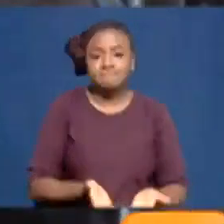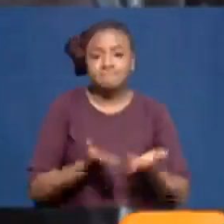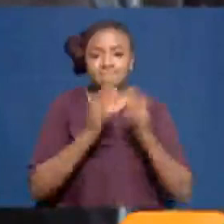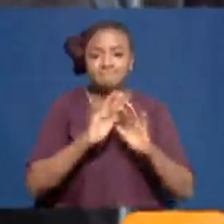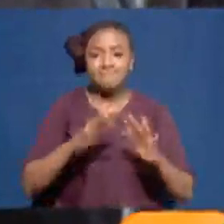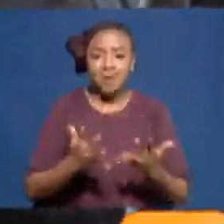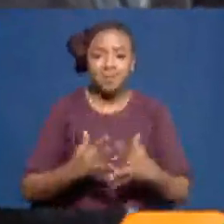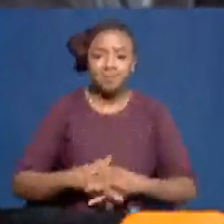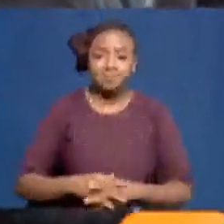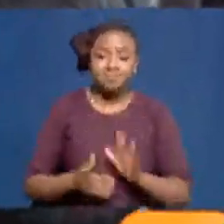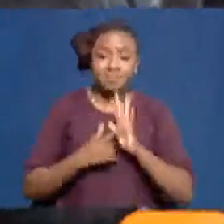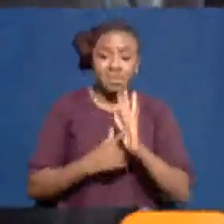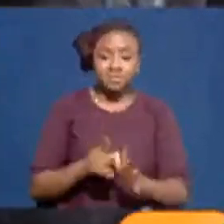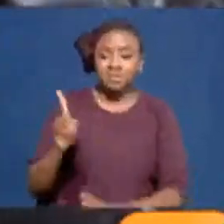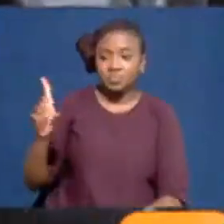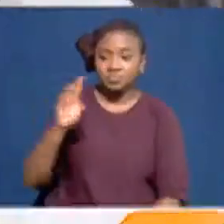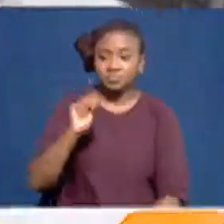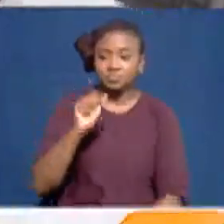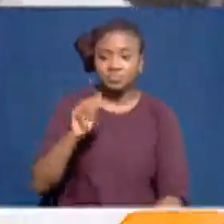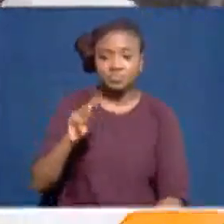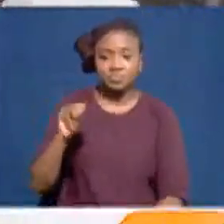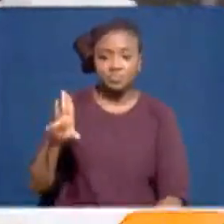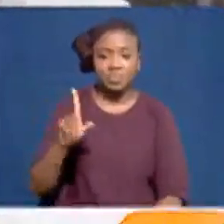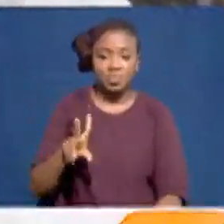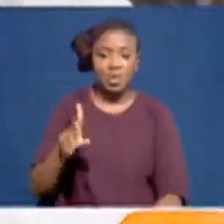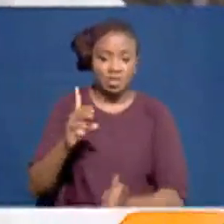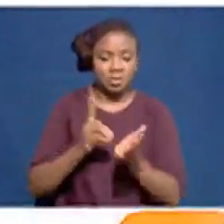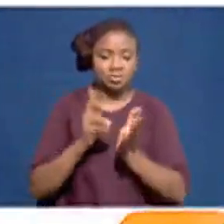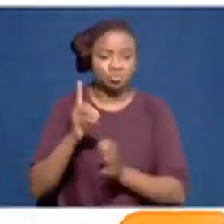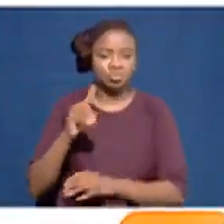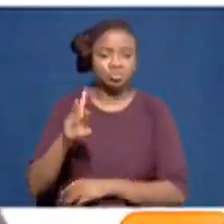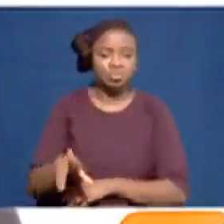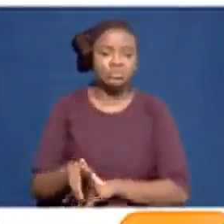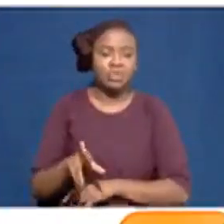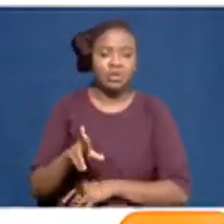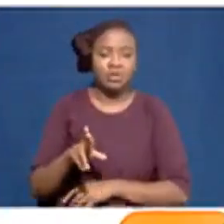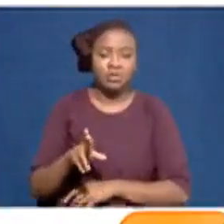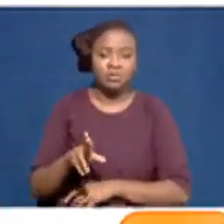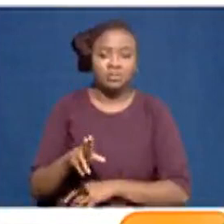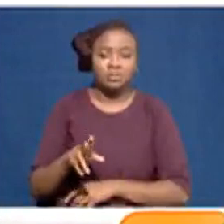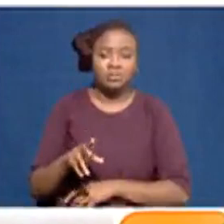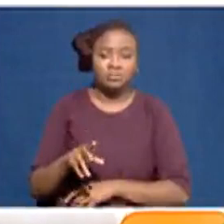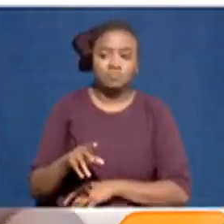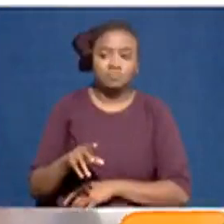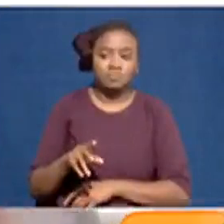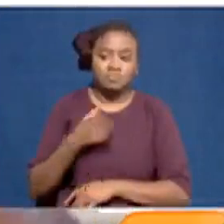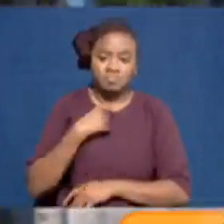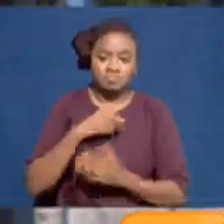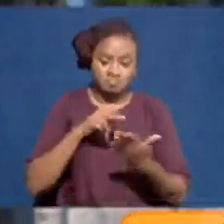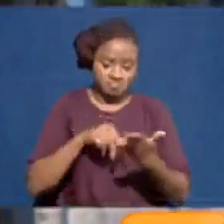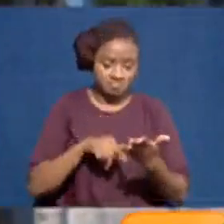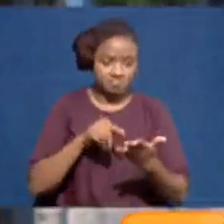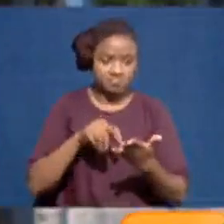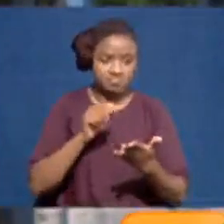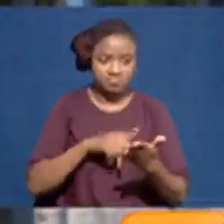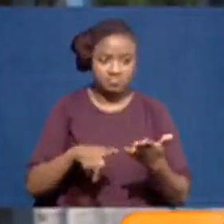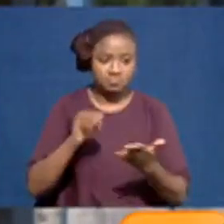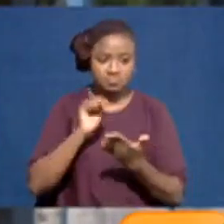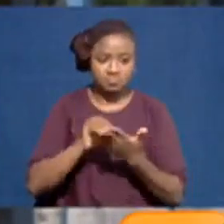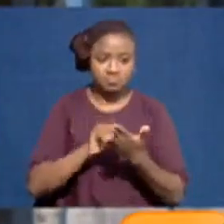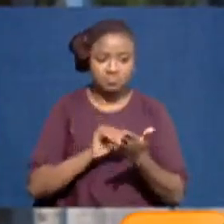Samuel Wanyenji is one of the vets using Ndume. I use the app daily to record my day in, day out activities.